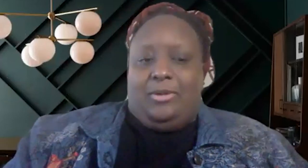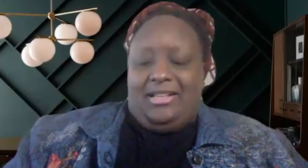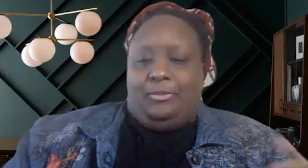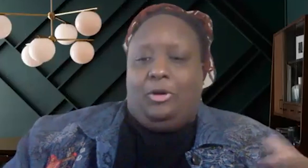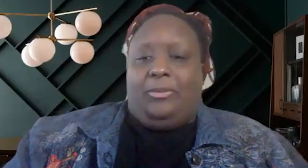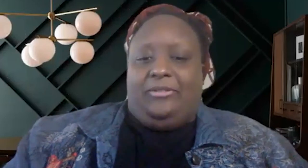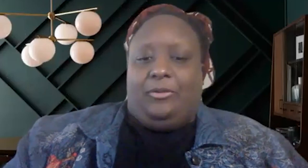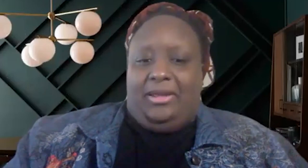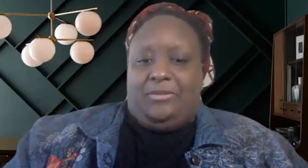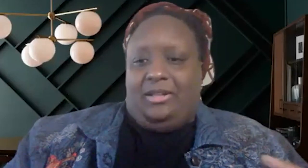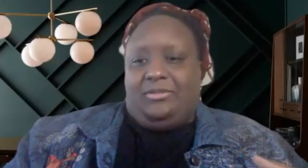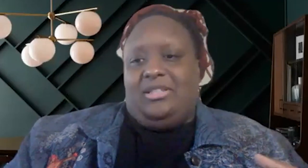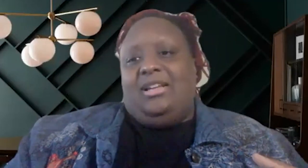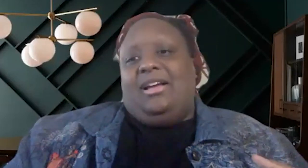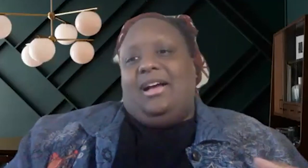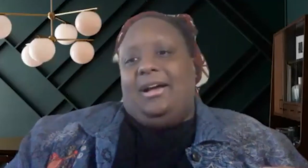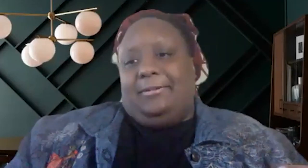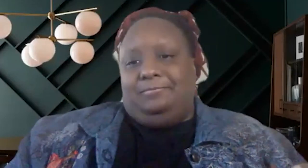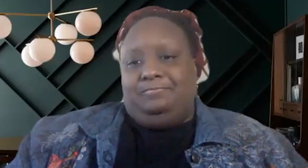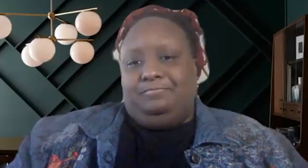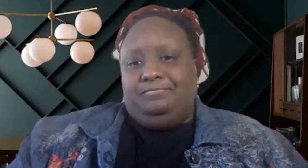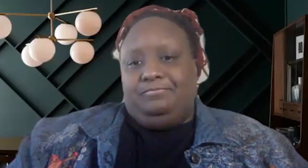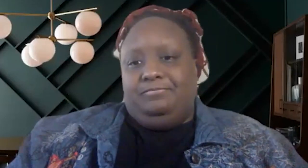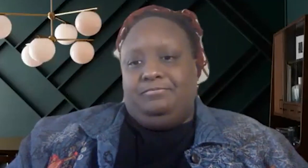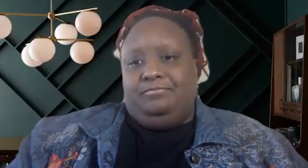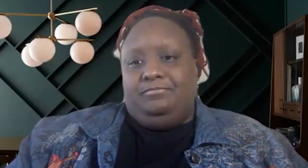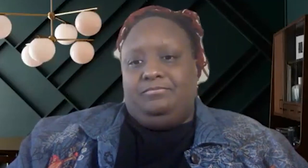see as appropriate for themselves.